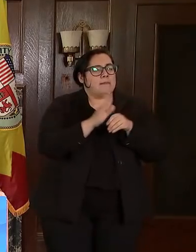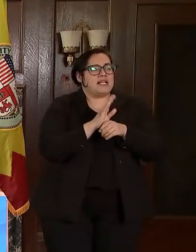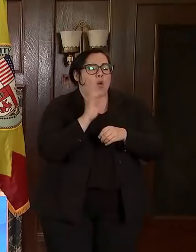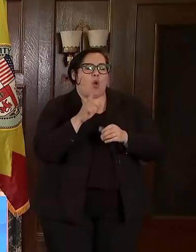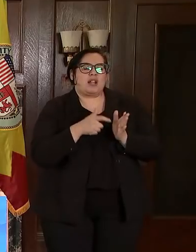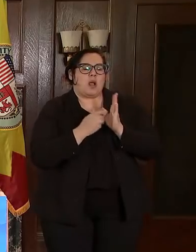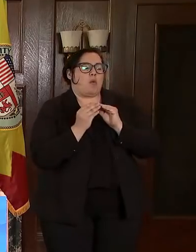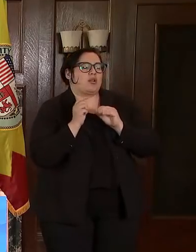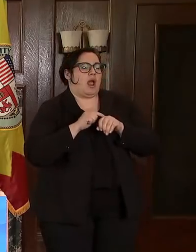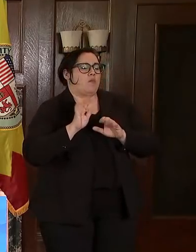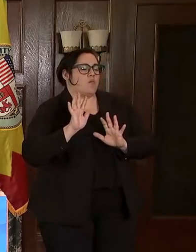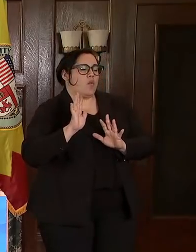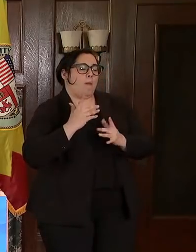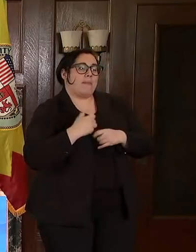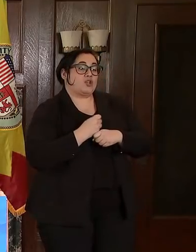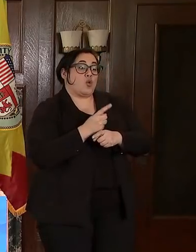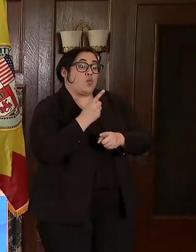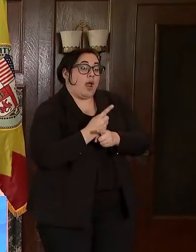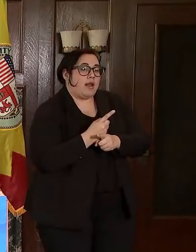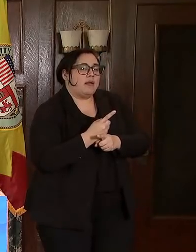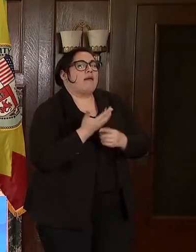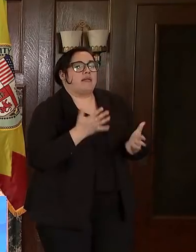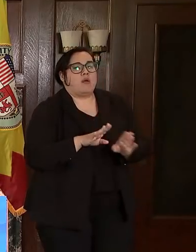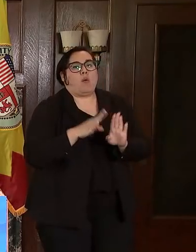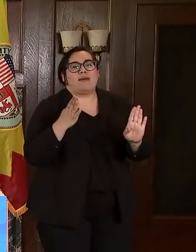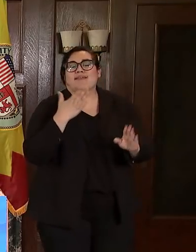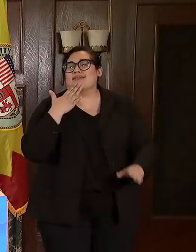get it right. Thanks, Leslie.